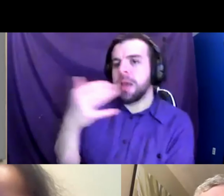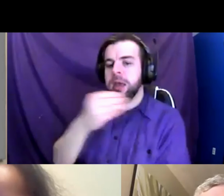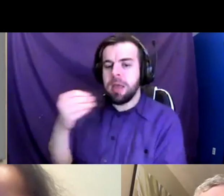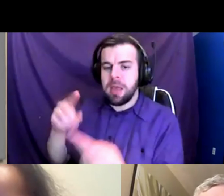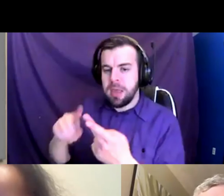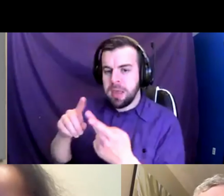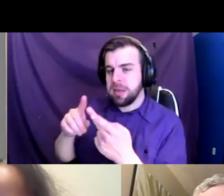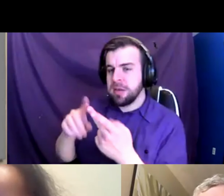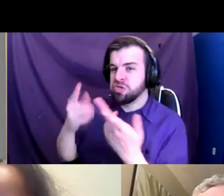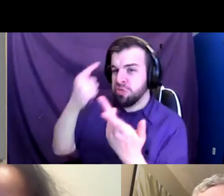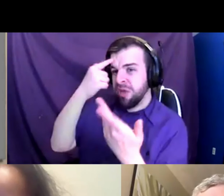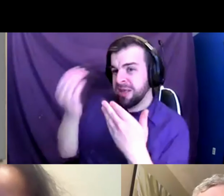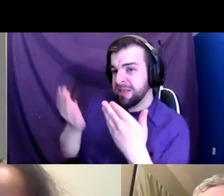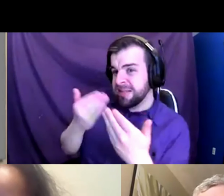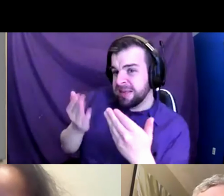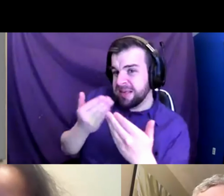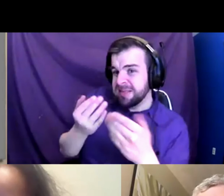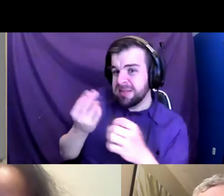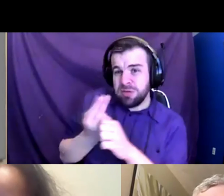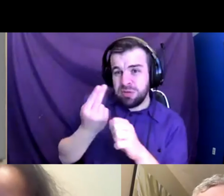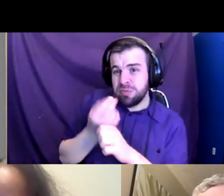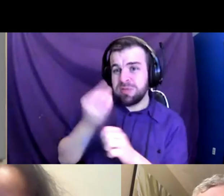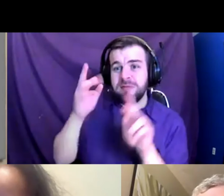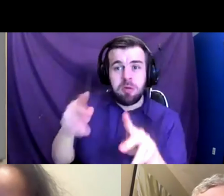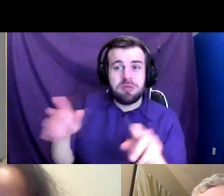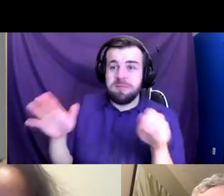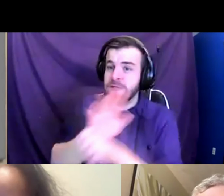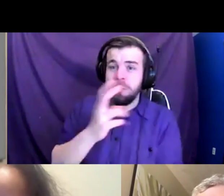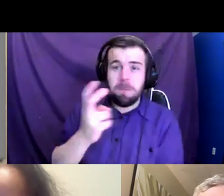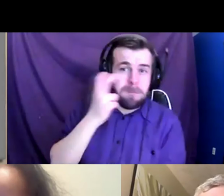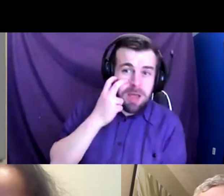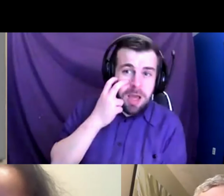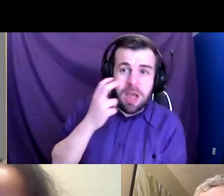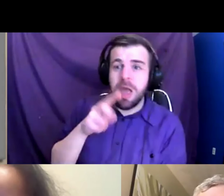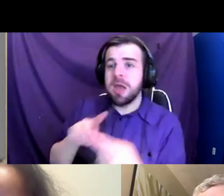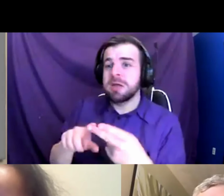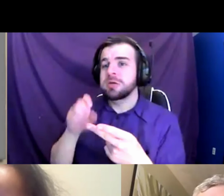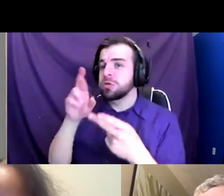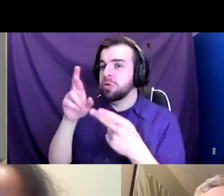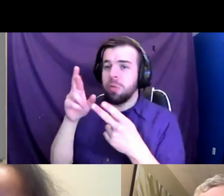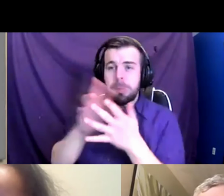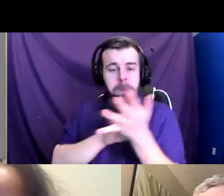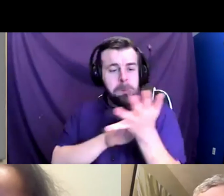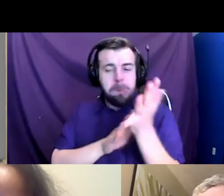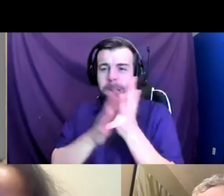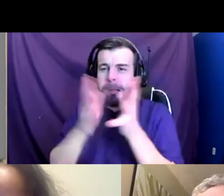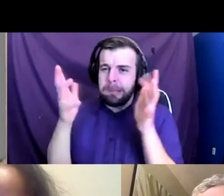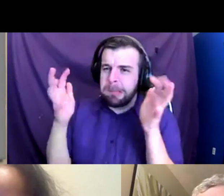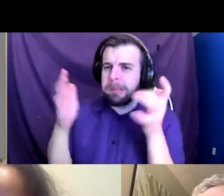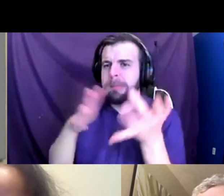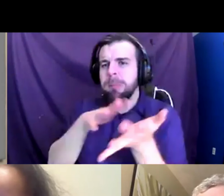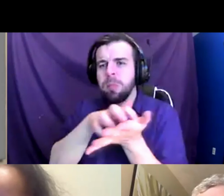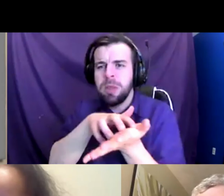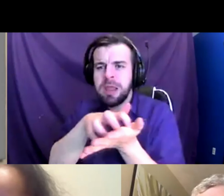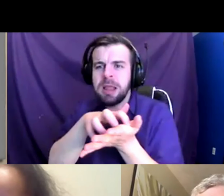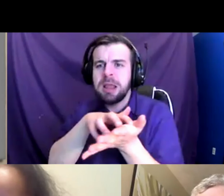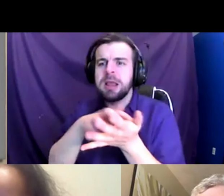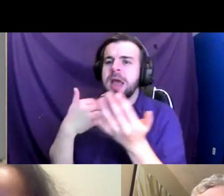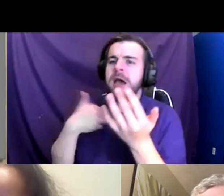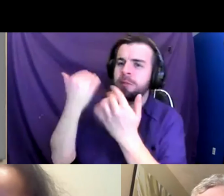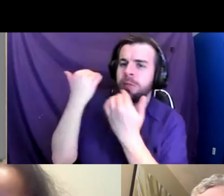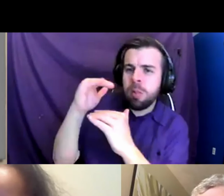if somebody totally blind that wanted to get one, or somebody that has a limit use of